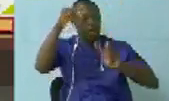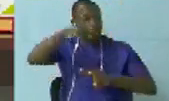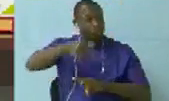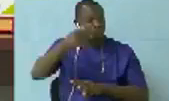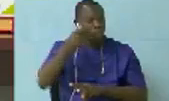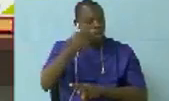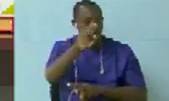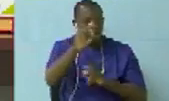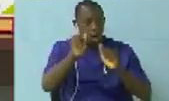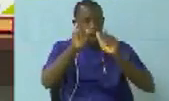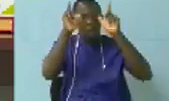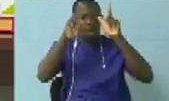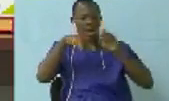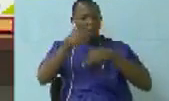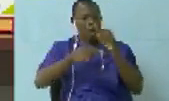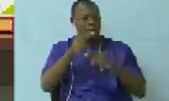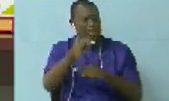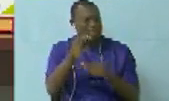aware?